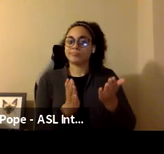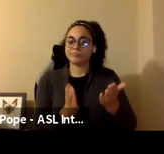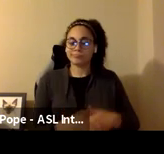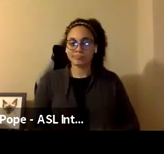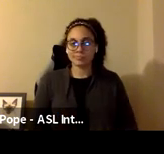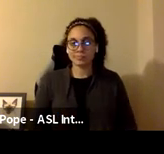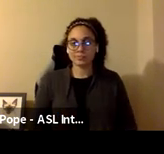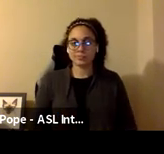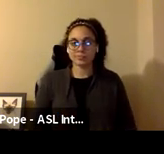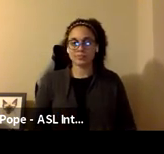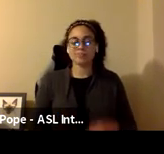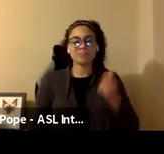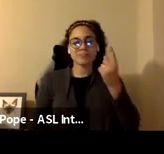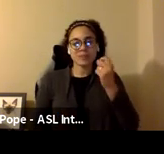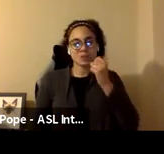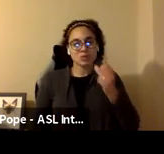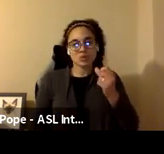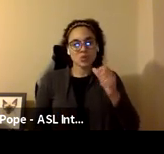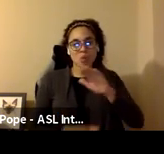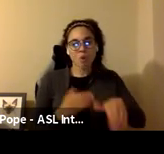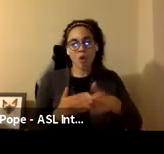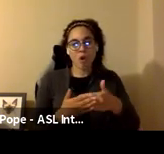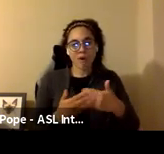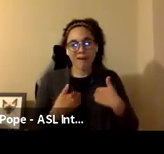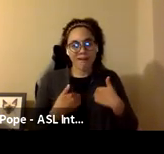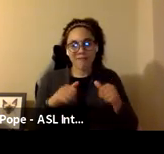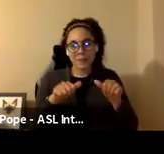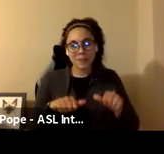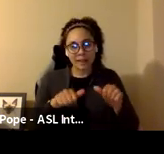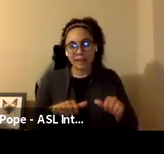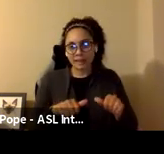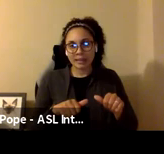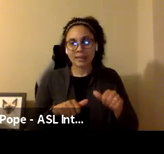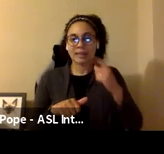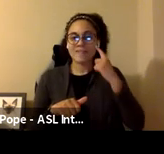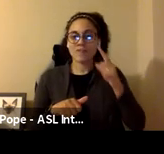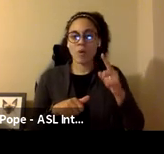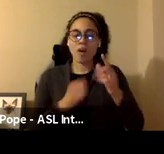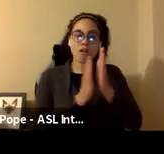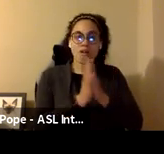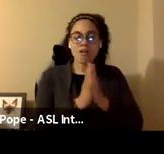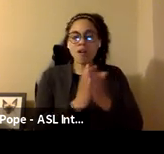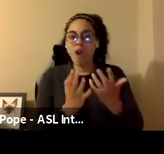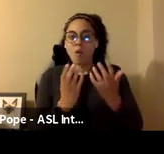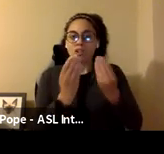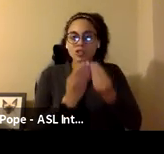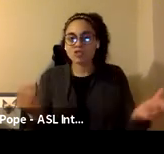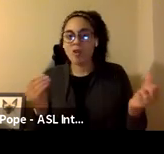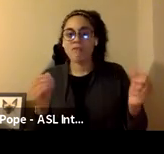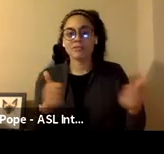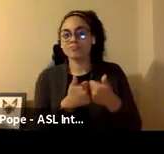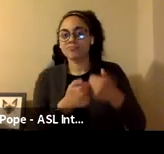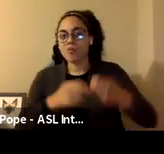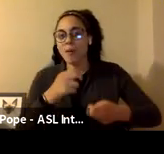Not everyone has that intrinsic ability to want to work through a really difficult